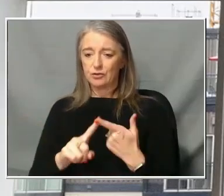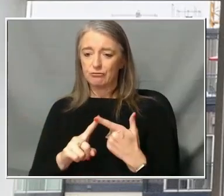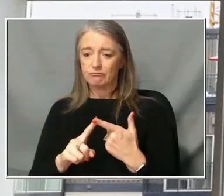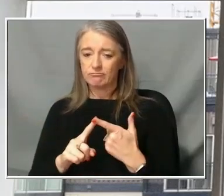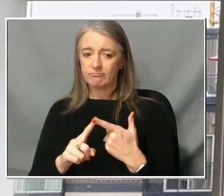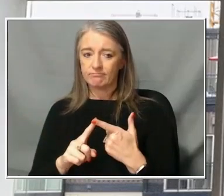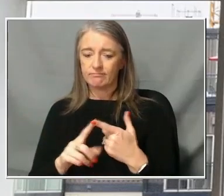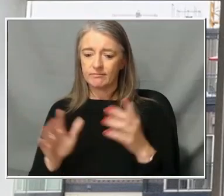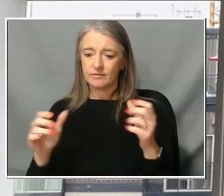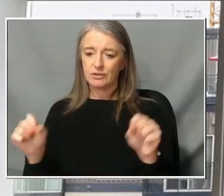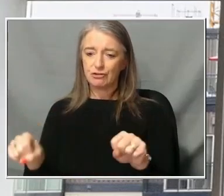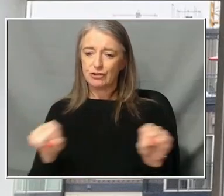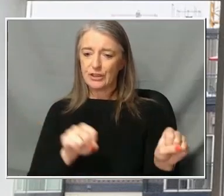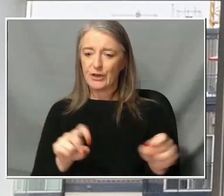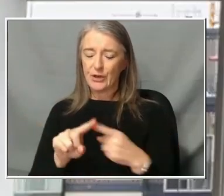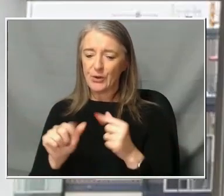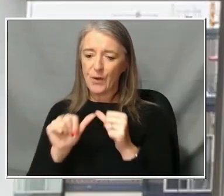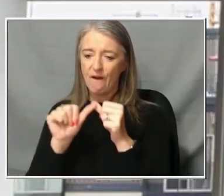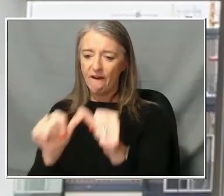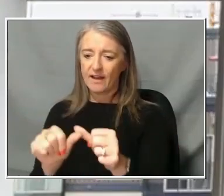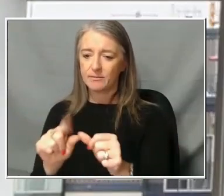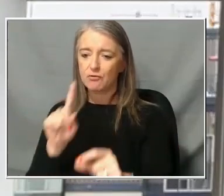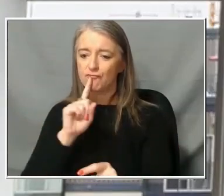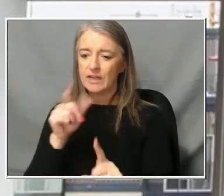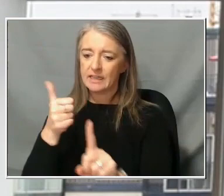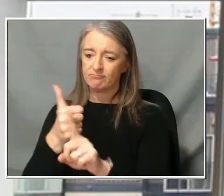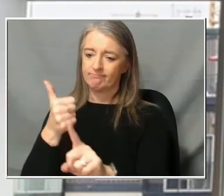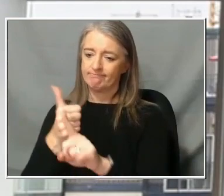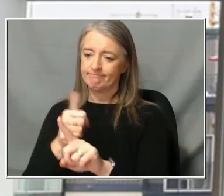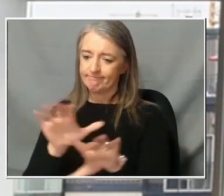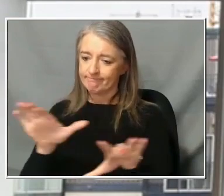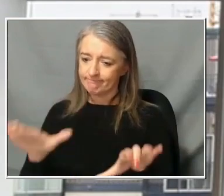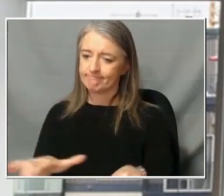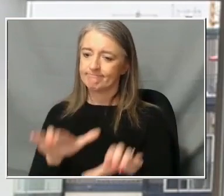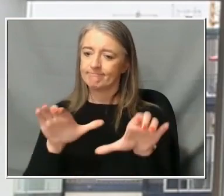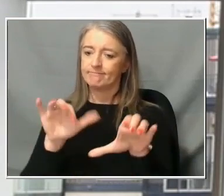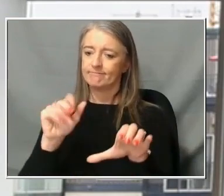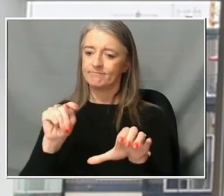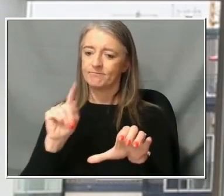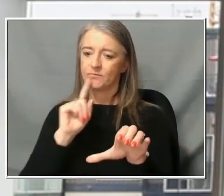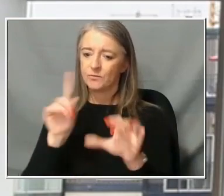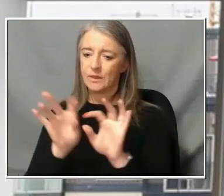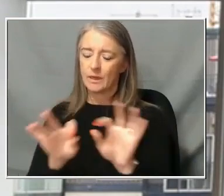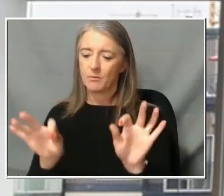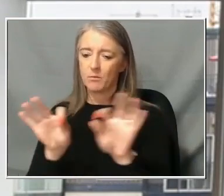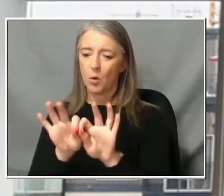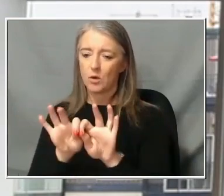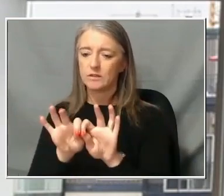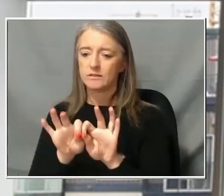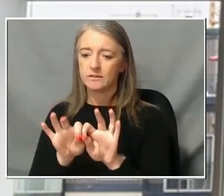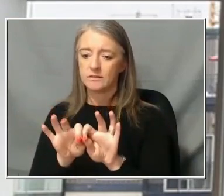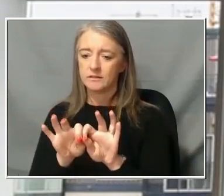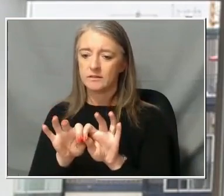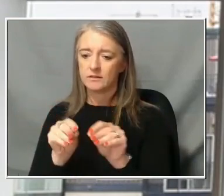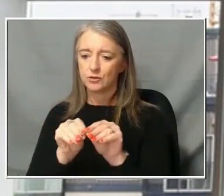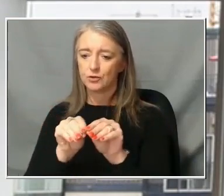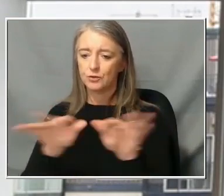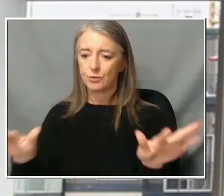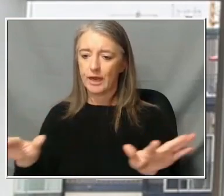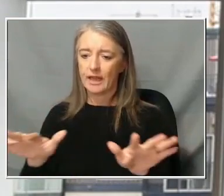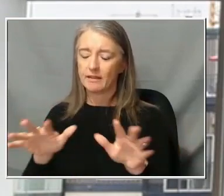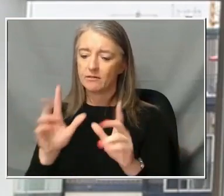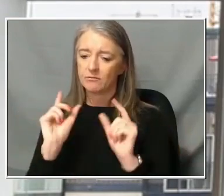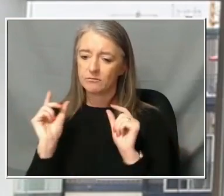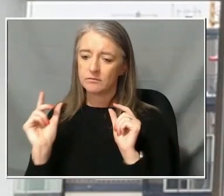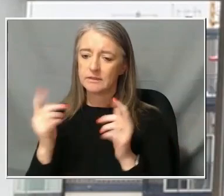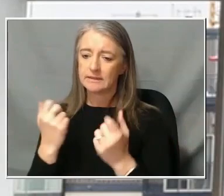to cheer you on, but it really was you. And this is really important, I think, to spread the word so we could